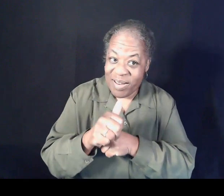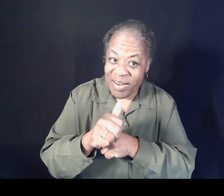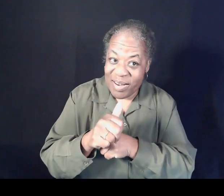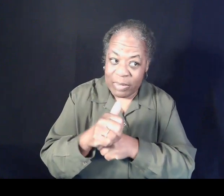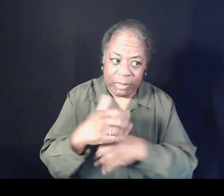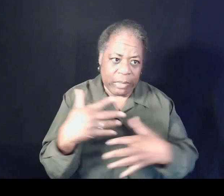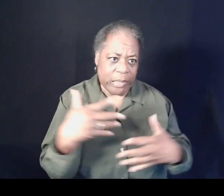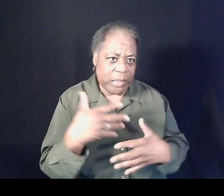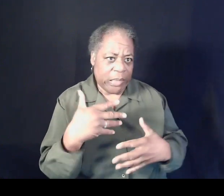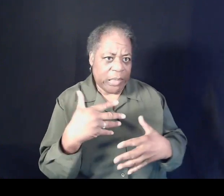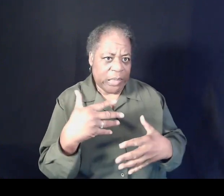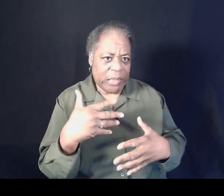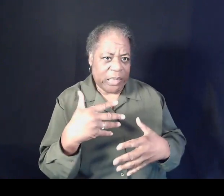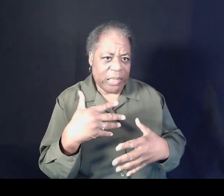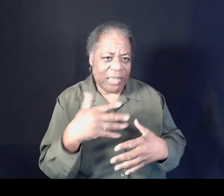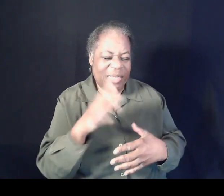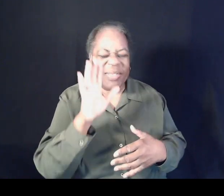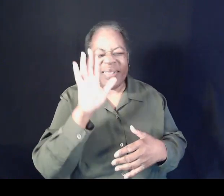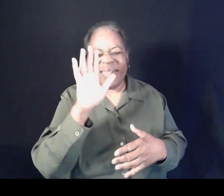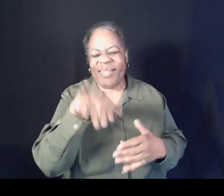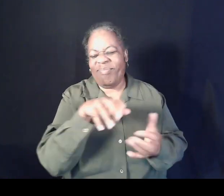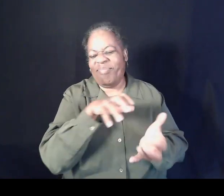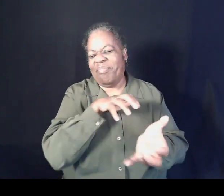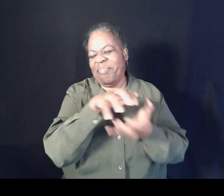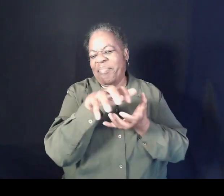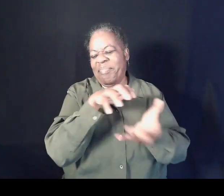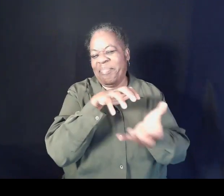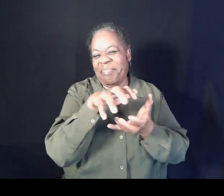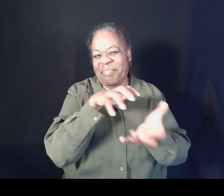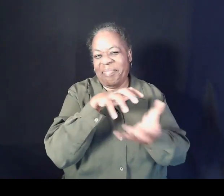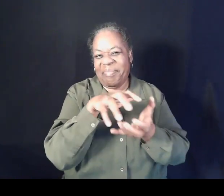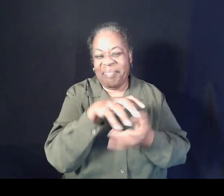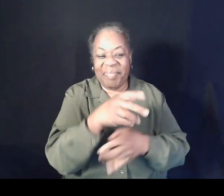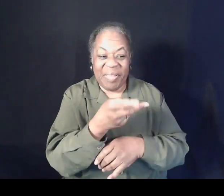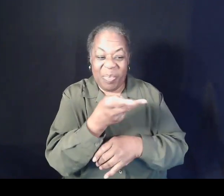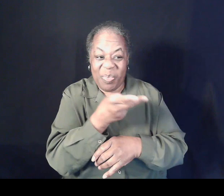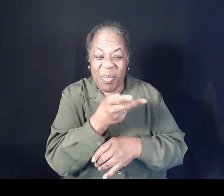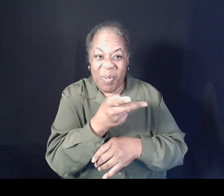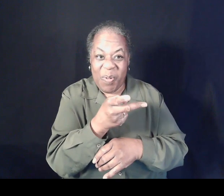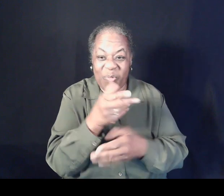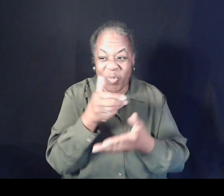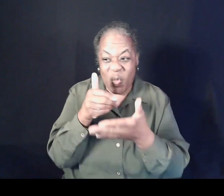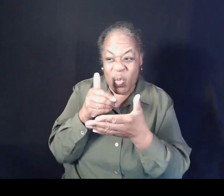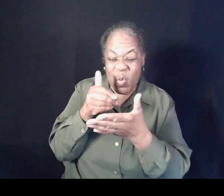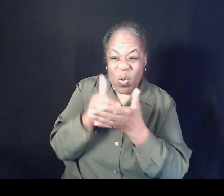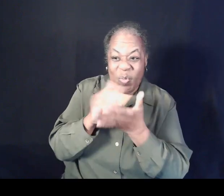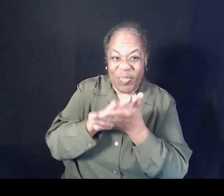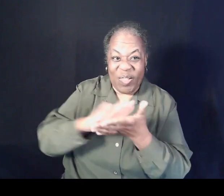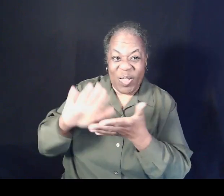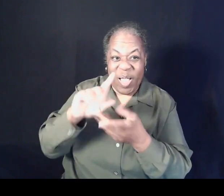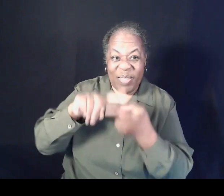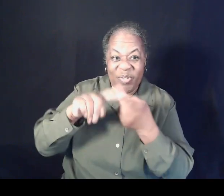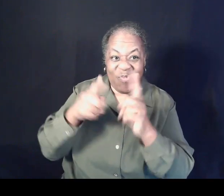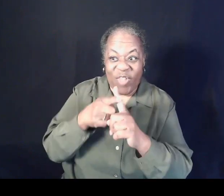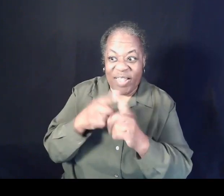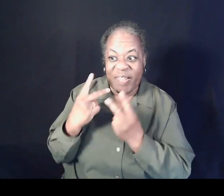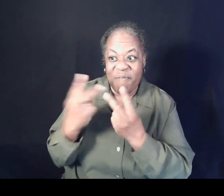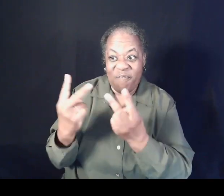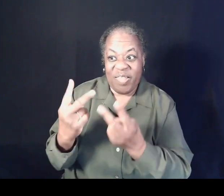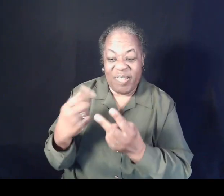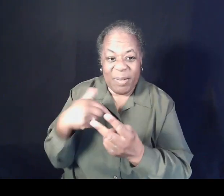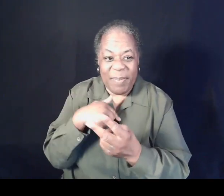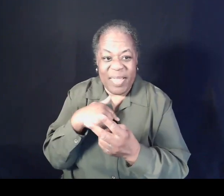Scary. Actually, not at all. These were two of my closest college friends. And they were visiting me at my